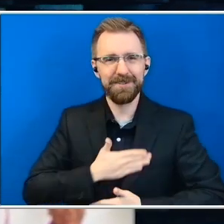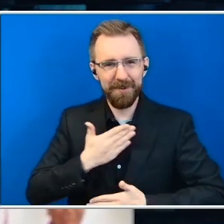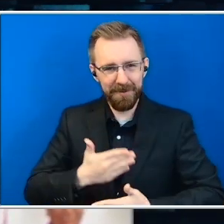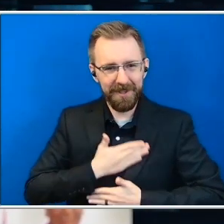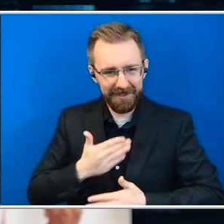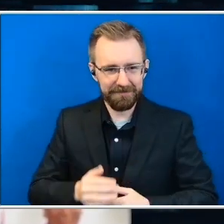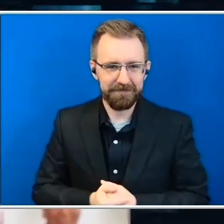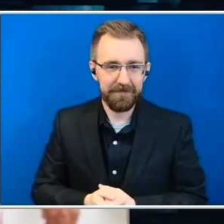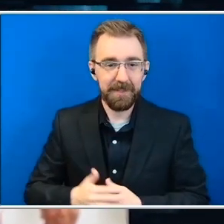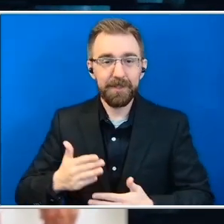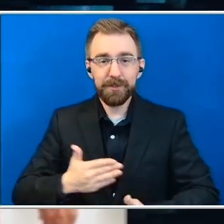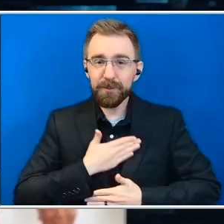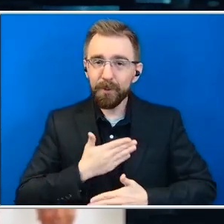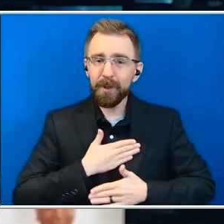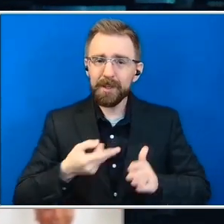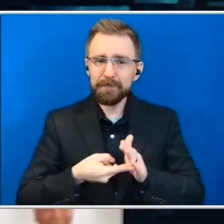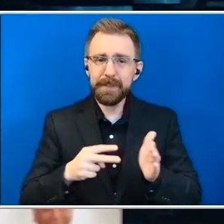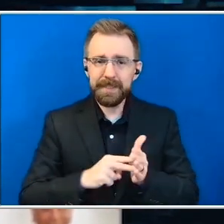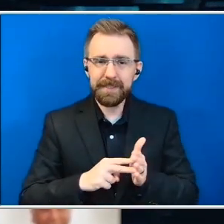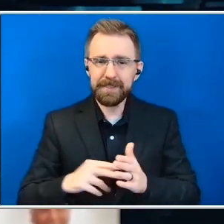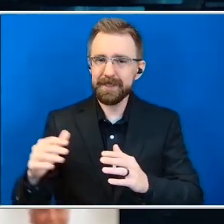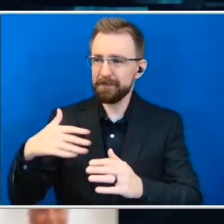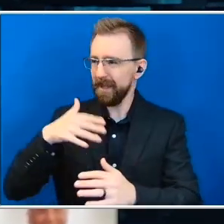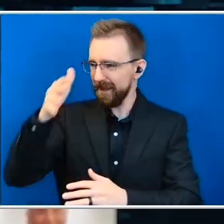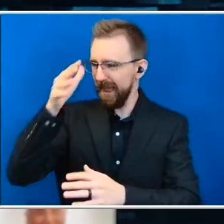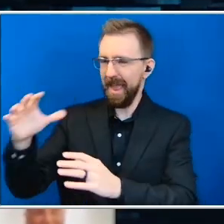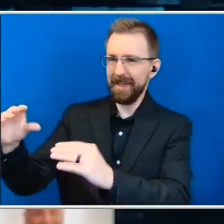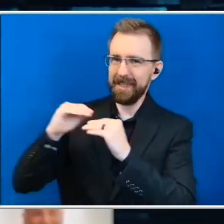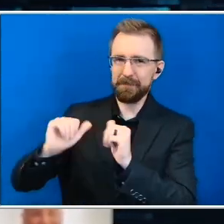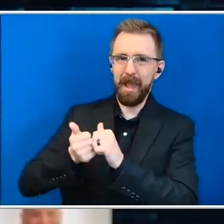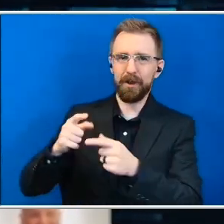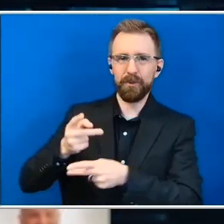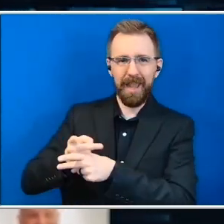being taught by my dad how to care for him. Joy is love.